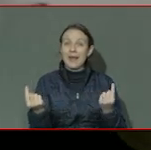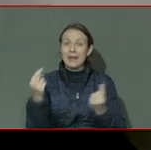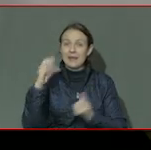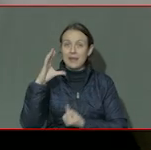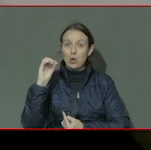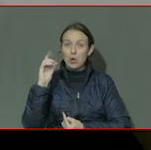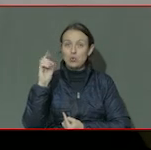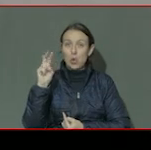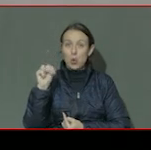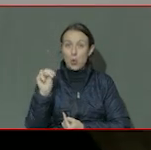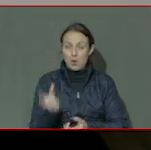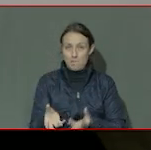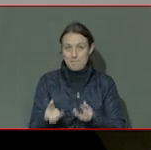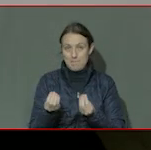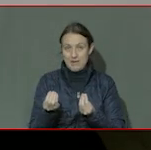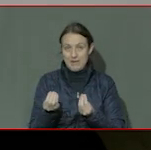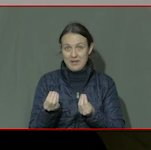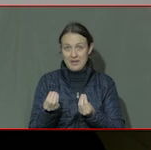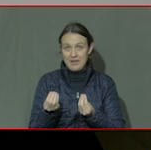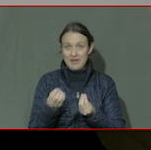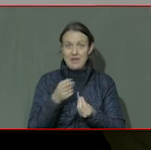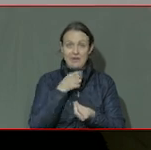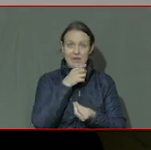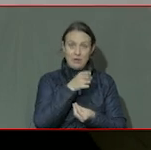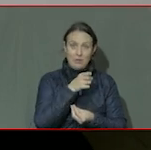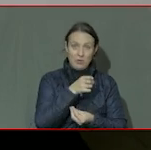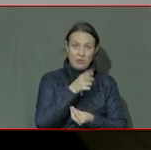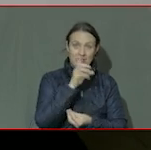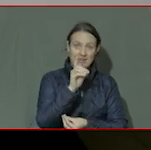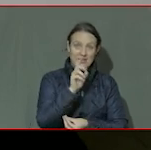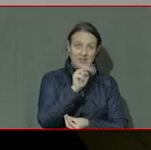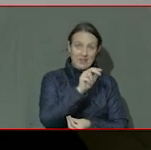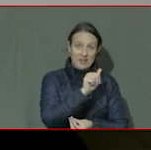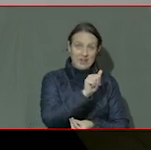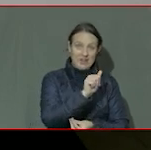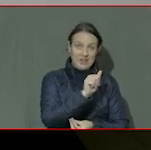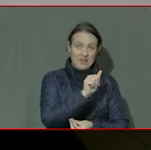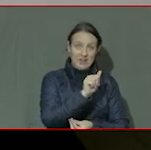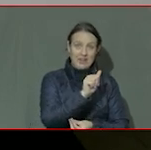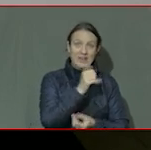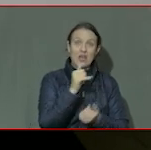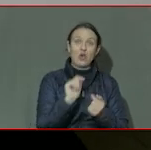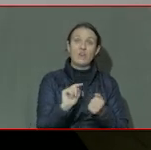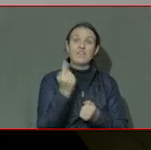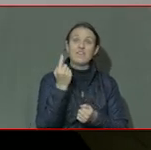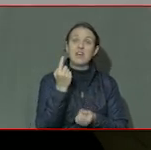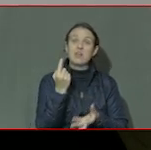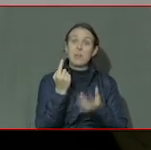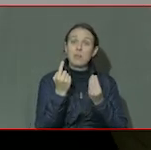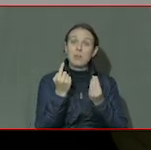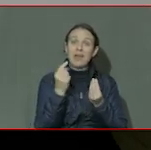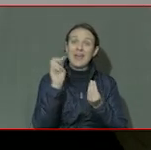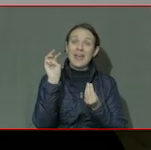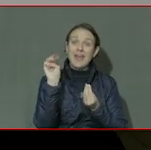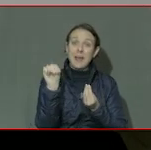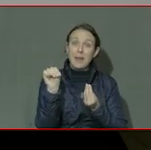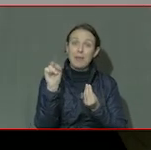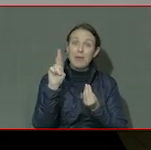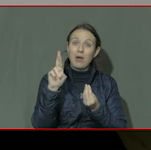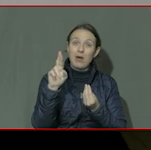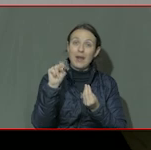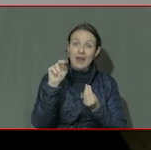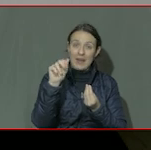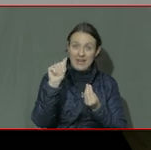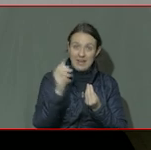anticodon. So if this is DNA, we must find the what? mRNA, which is going to be